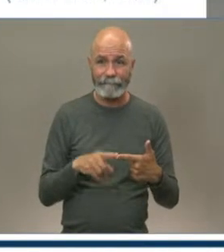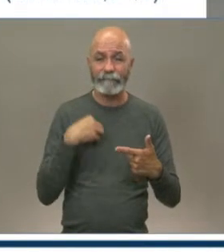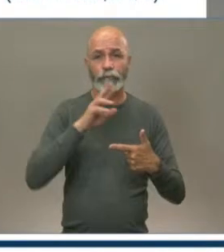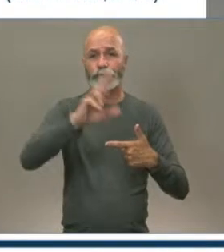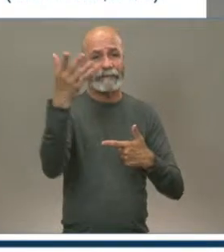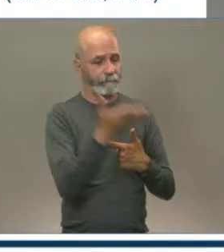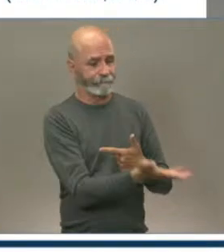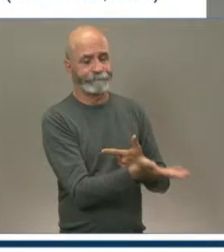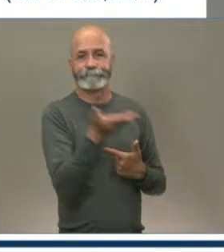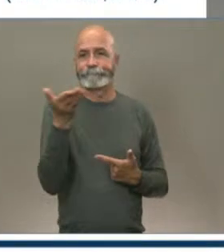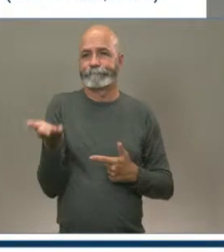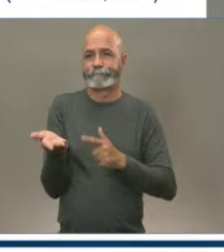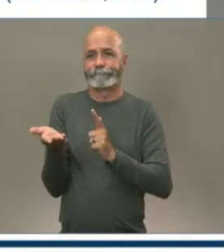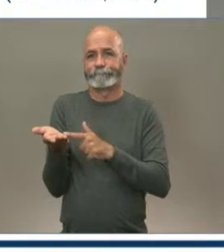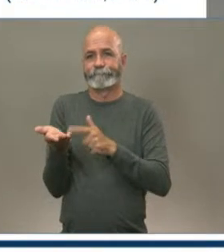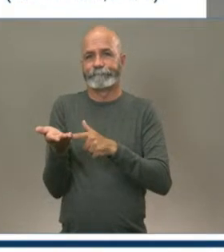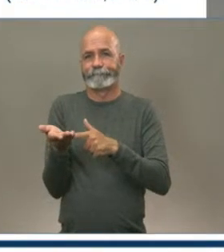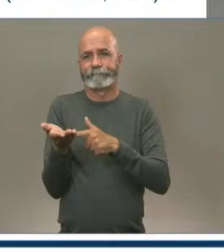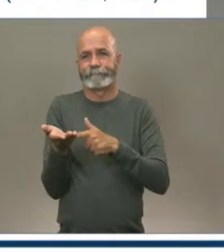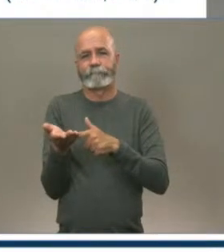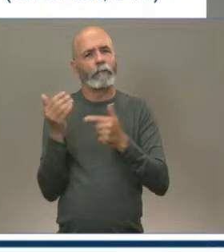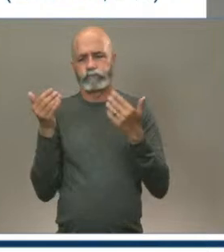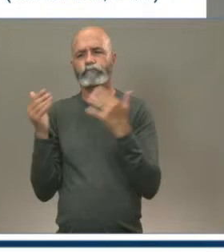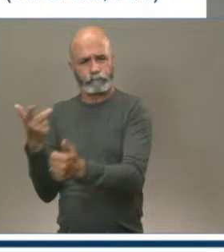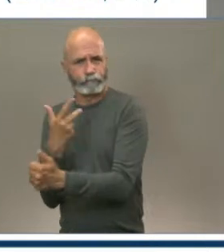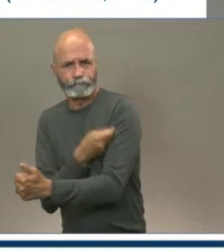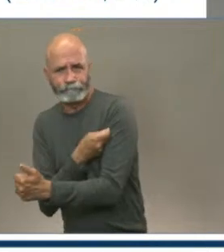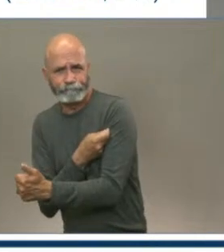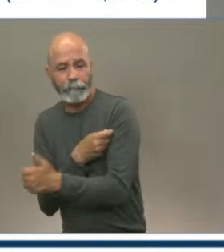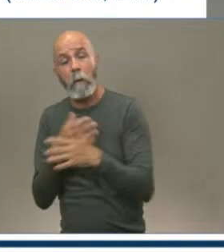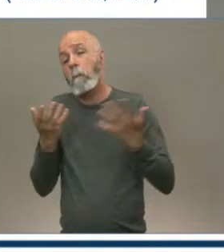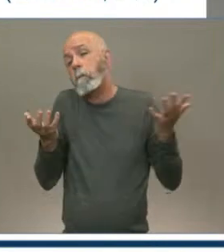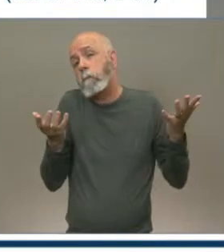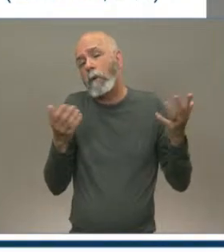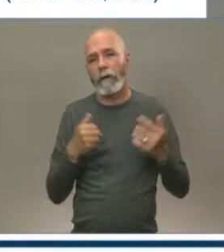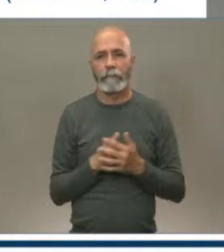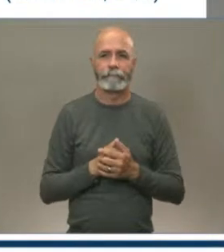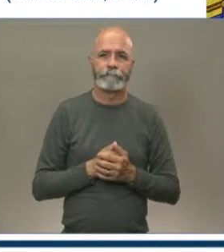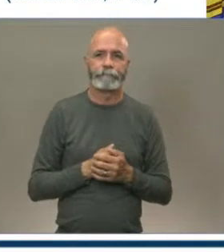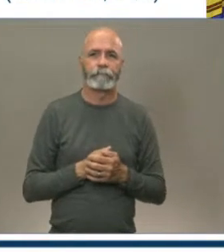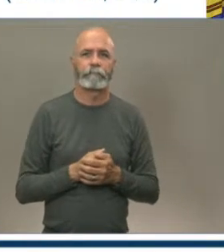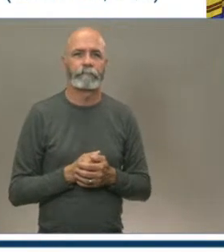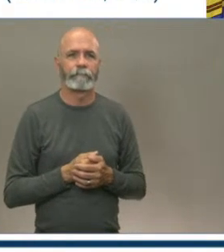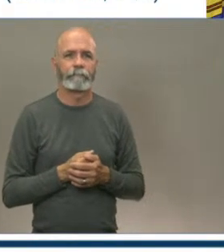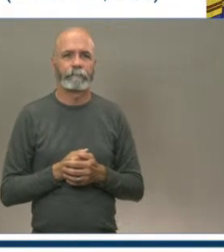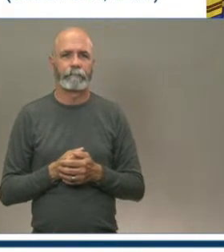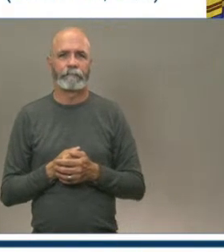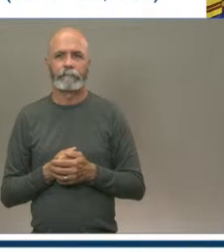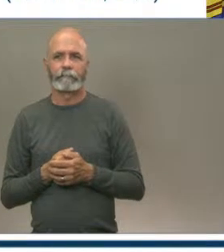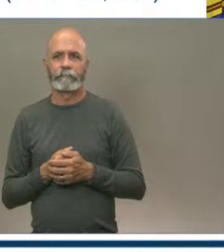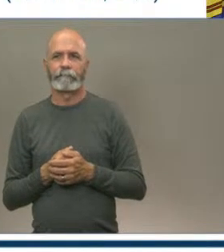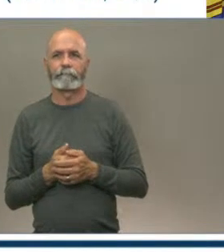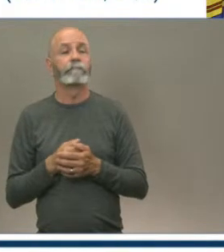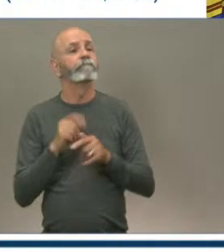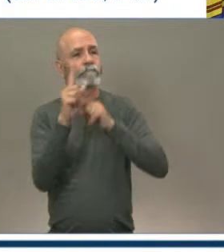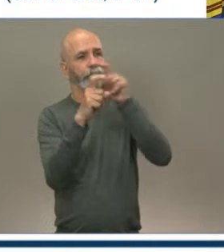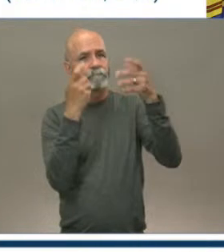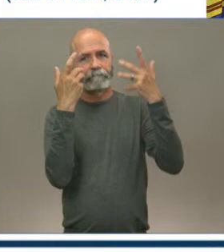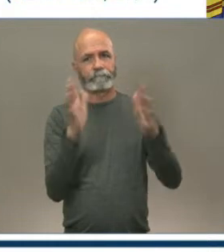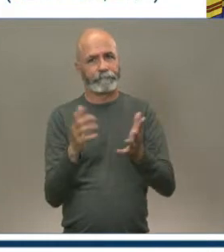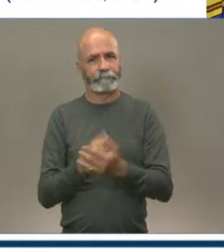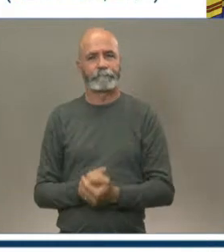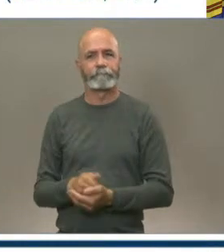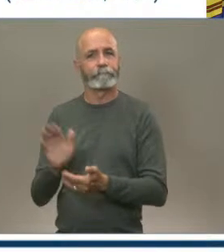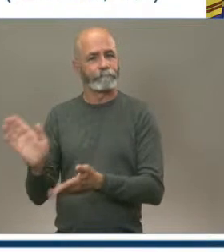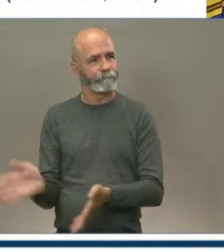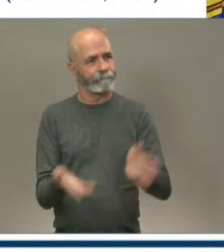process, and we'll move ahead as we move through the summer with our second dose program. And that's all the time we have for questions today. Go